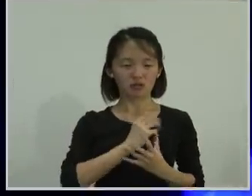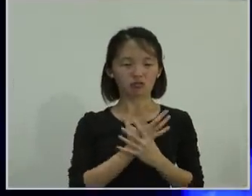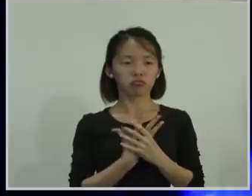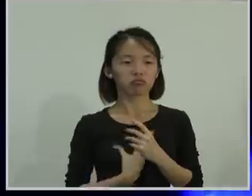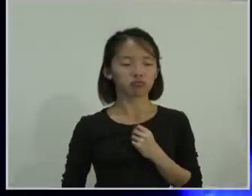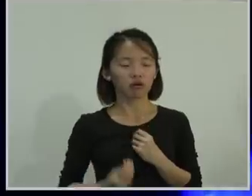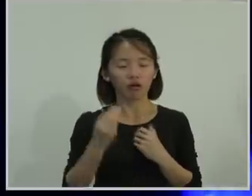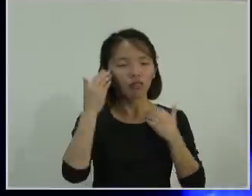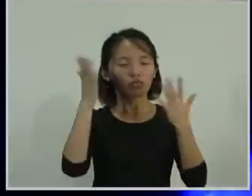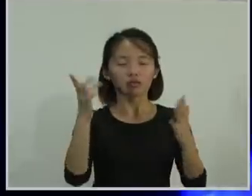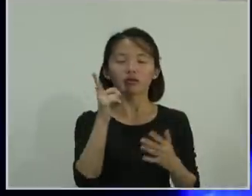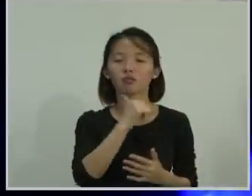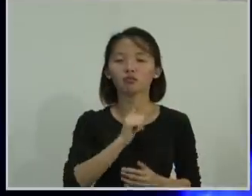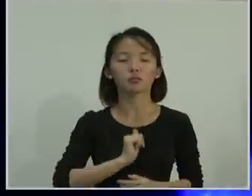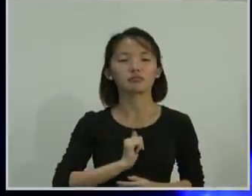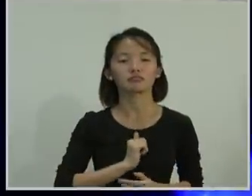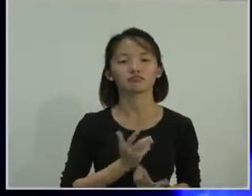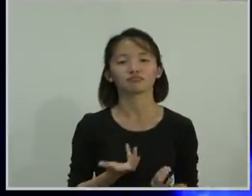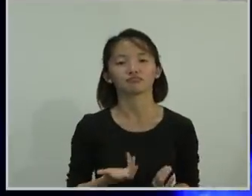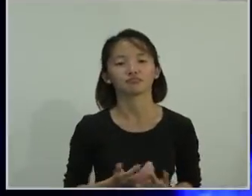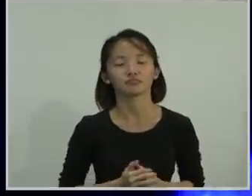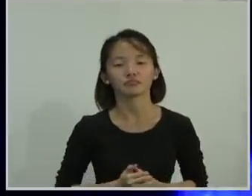And the worst part,